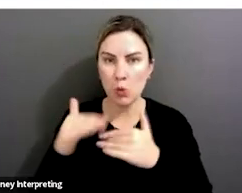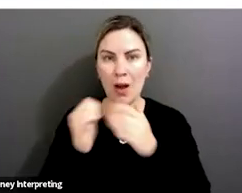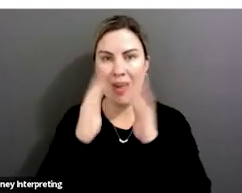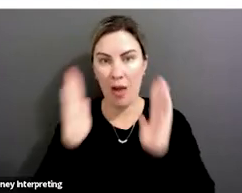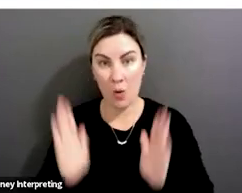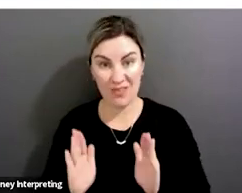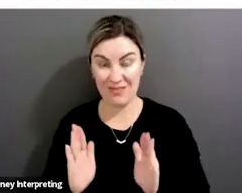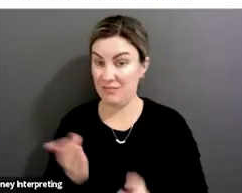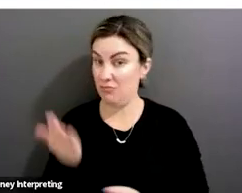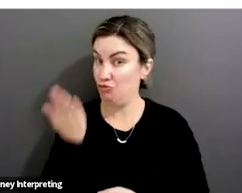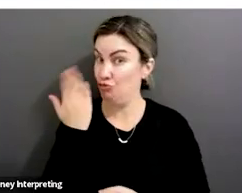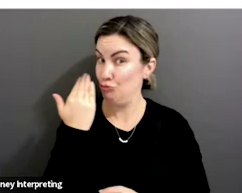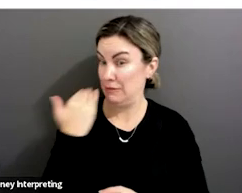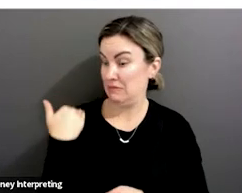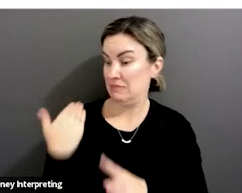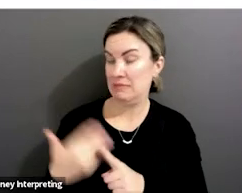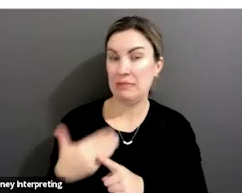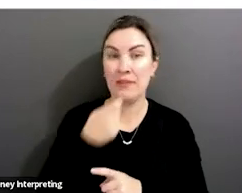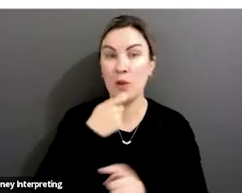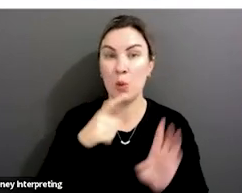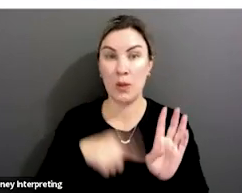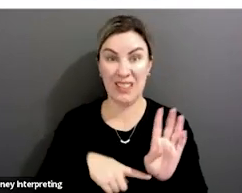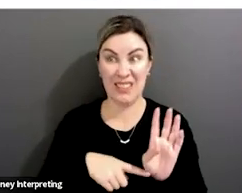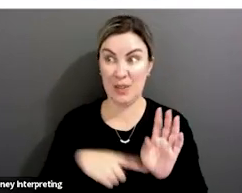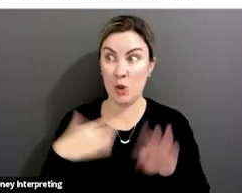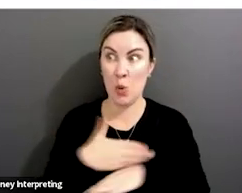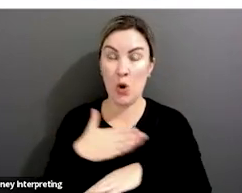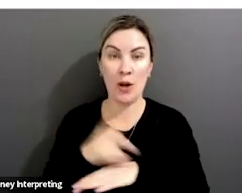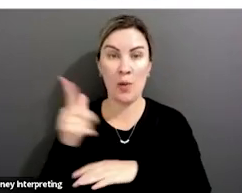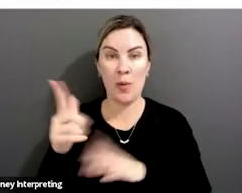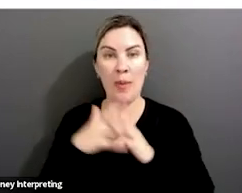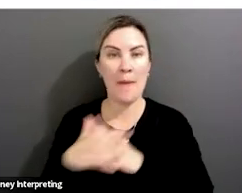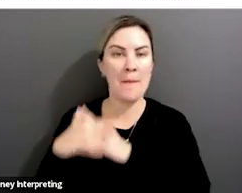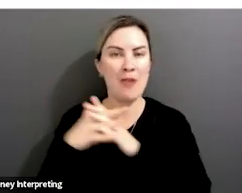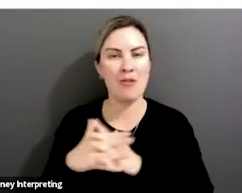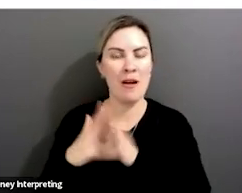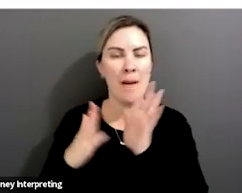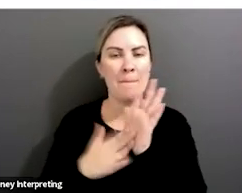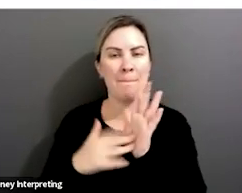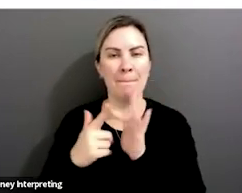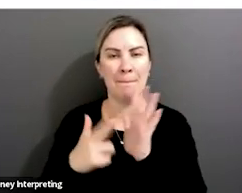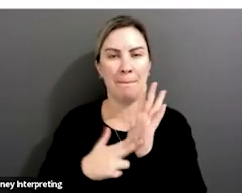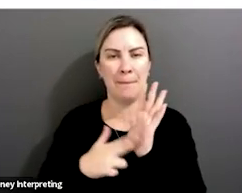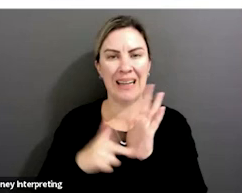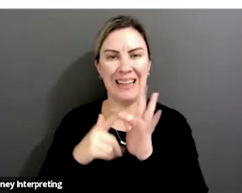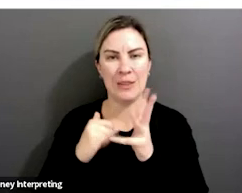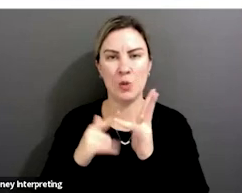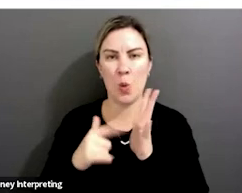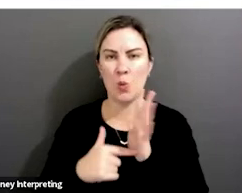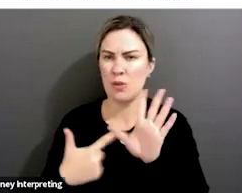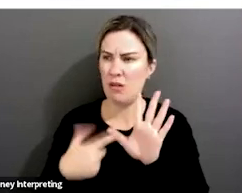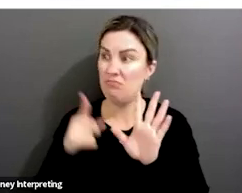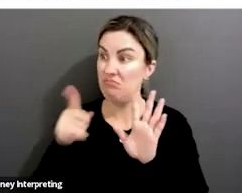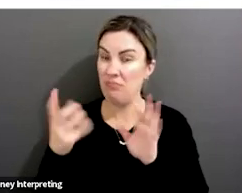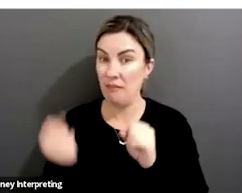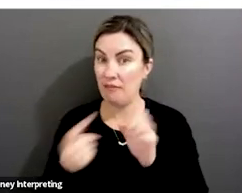more recently over the last couple of years in the United States, in Minnesota, with allied health professionals to build a family-centered emergency